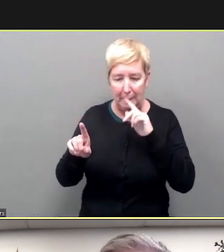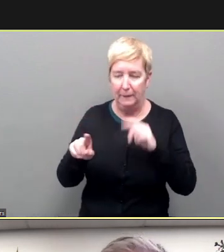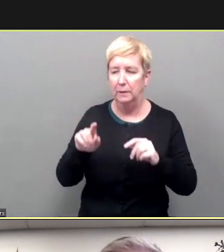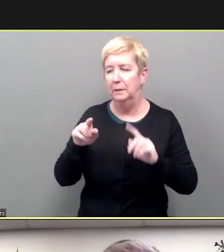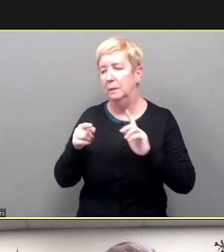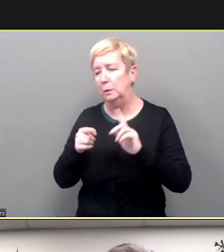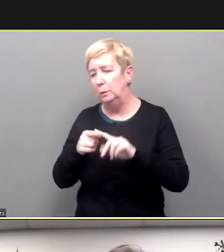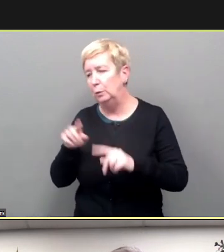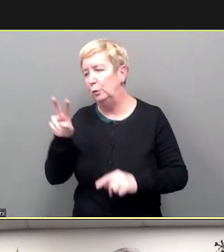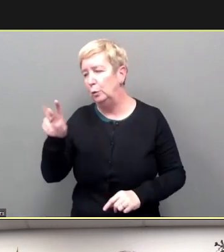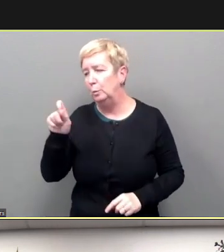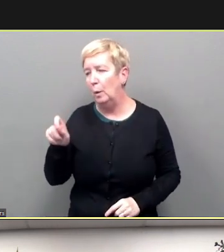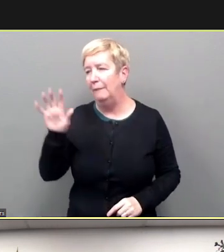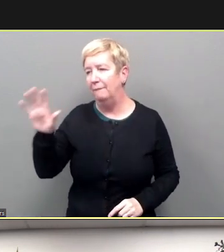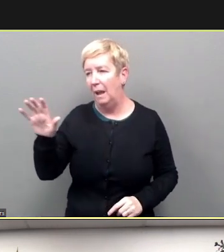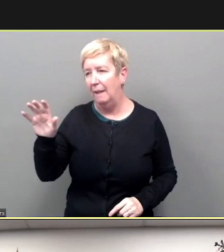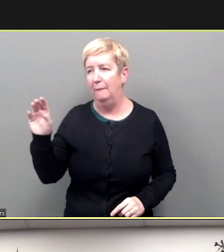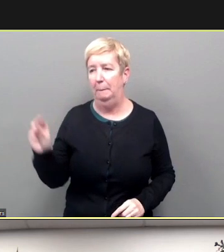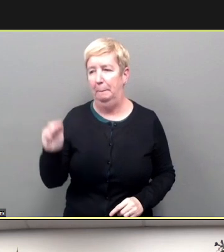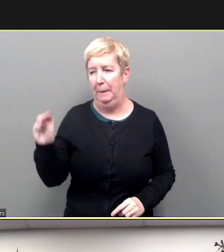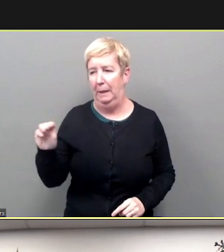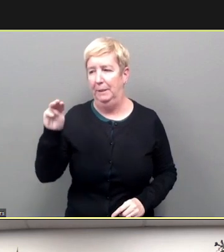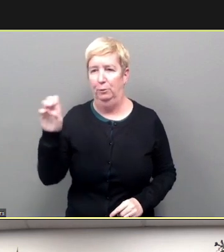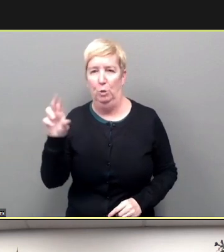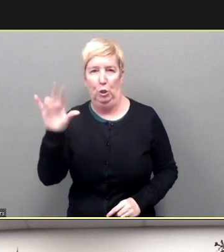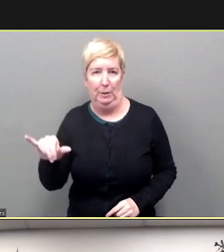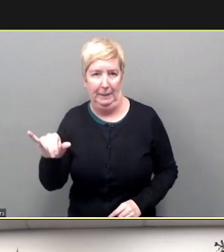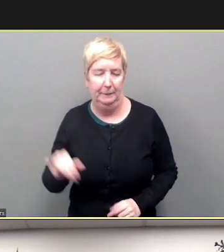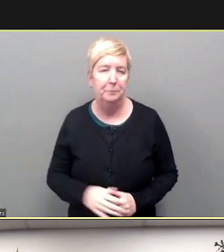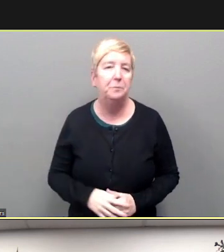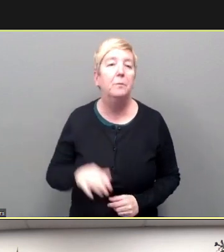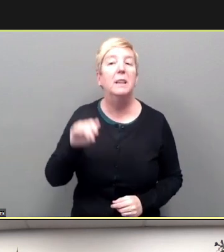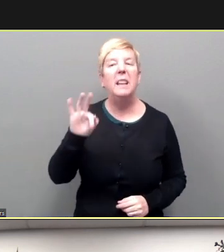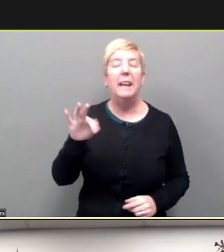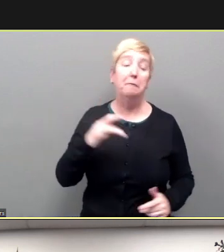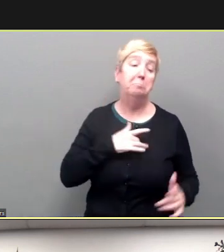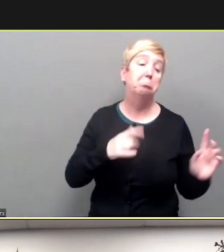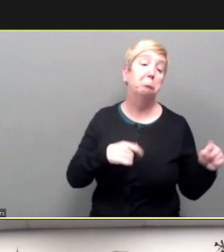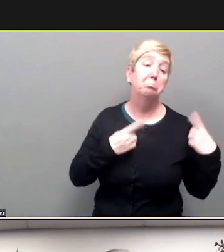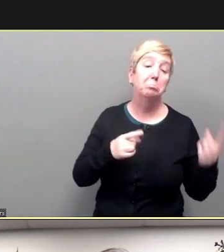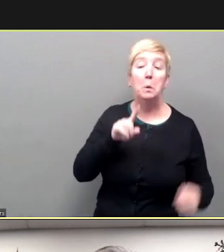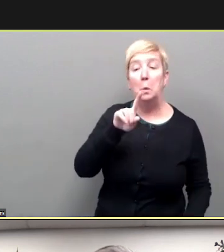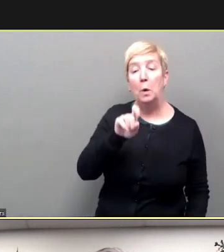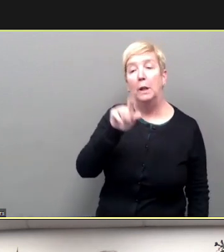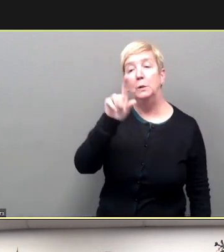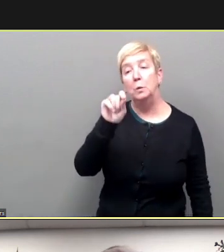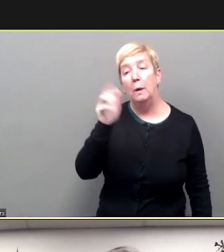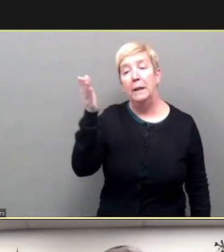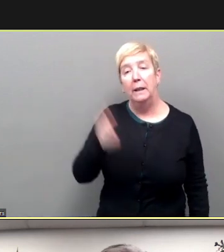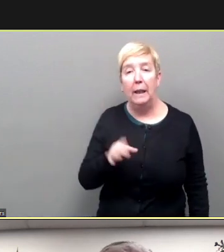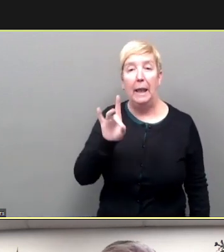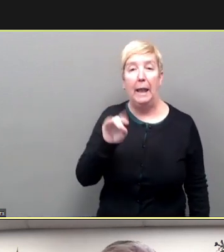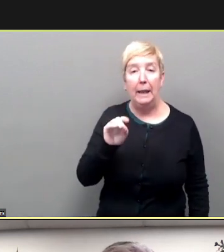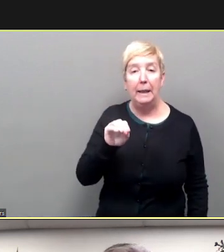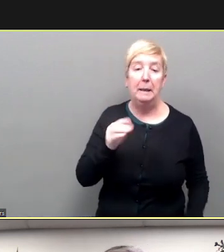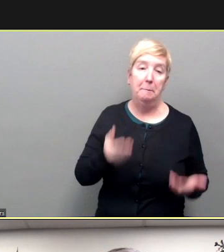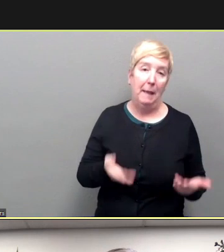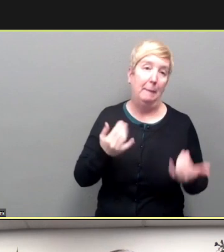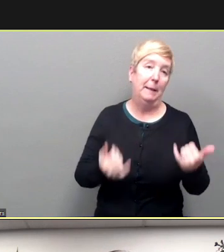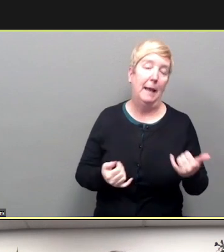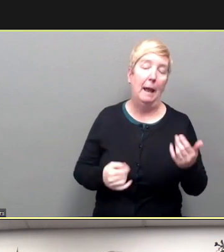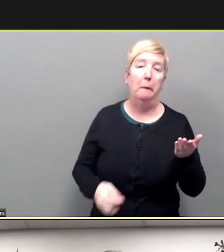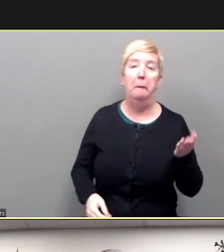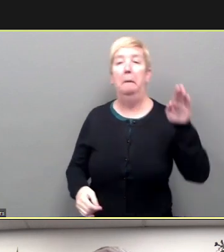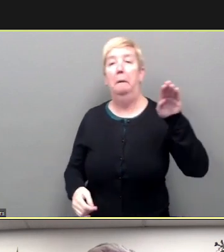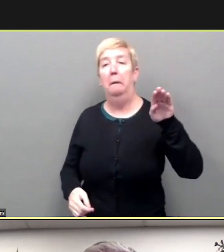millimeters of mercury. So like if your blood pressure is 120 over 80, now it might be like, I don't